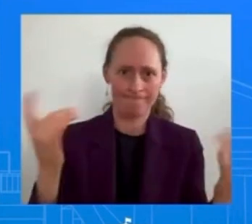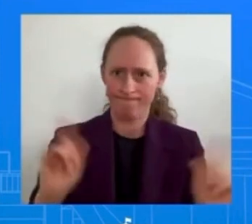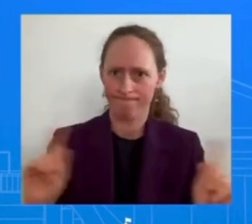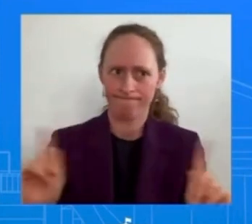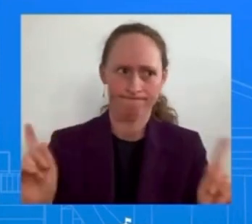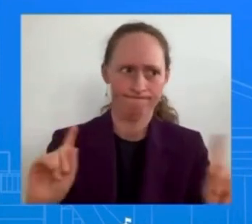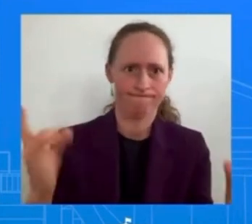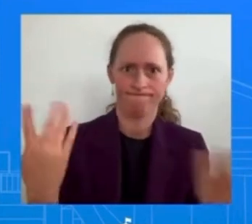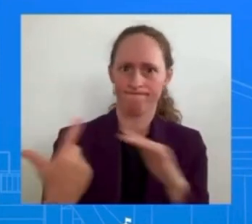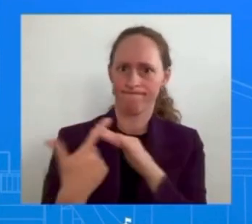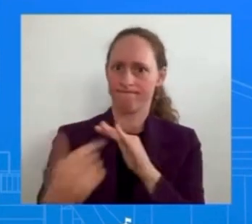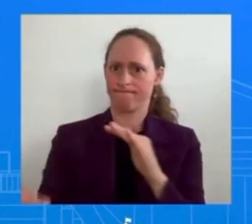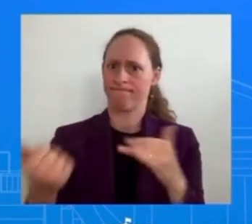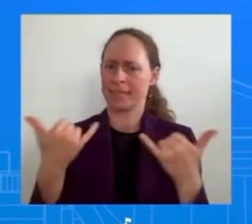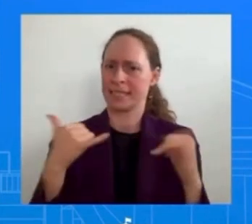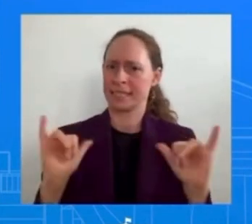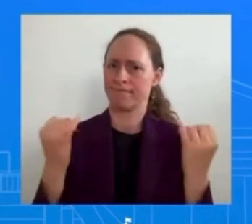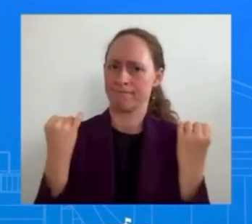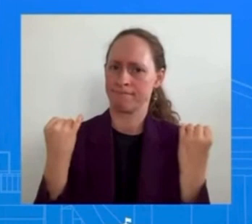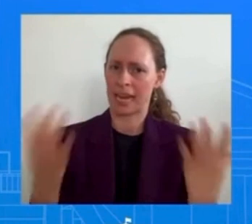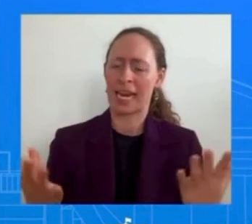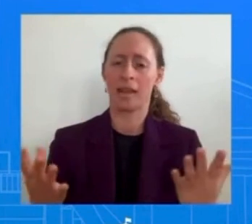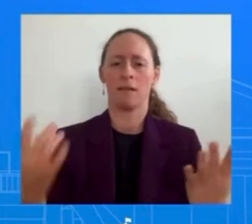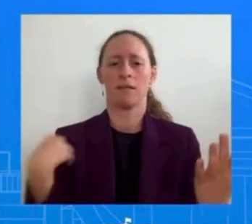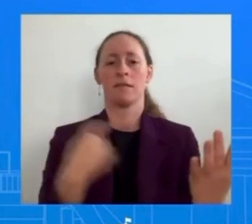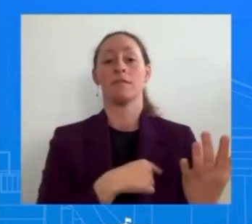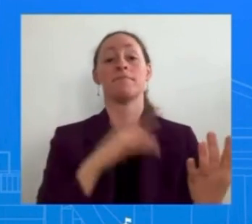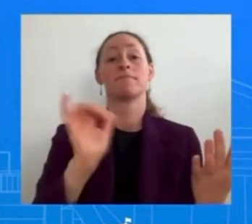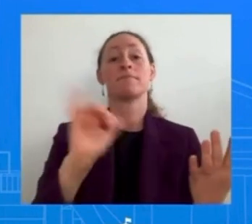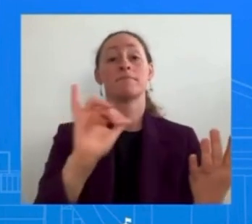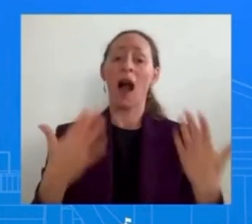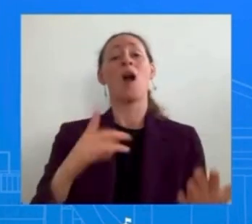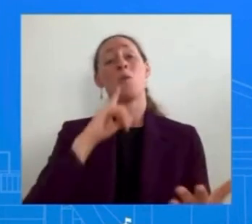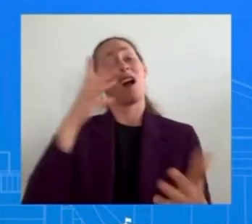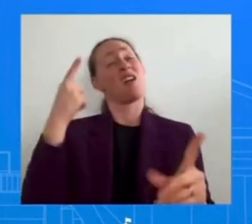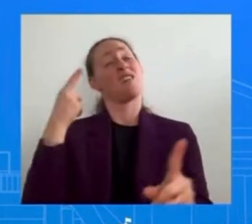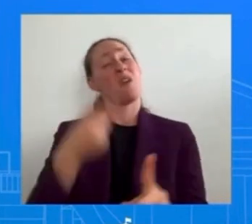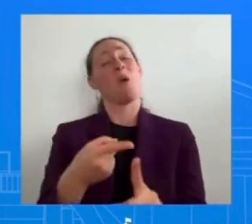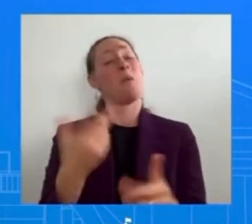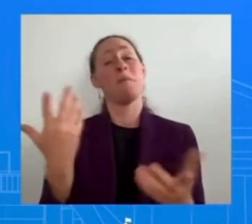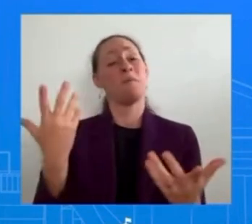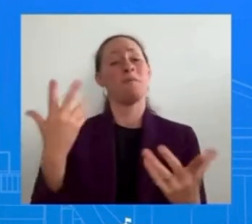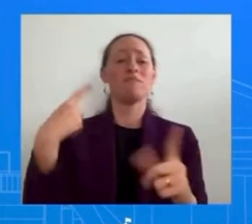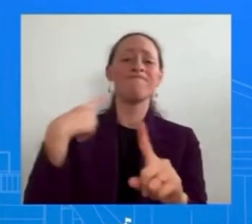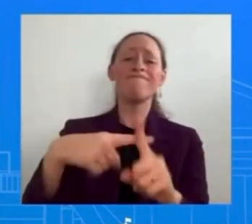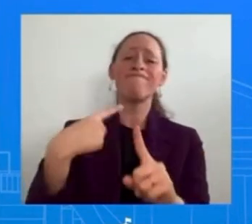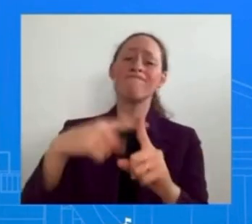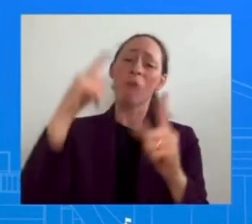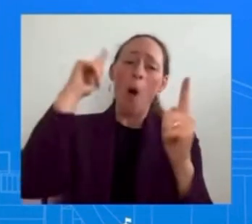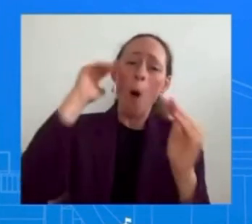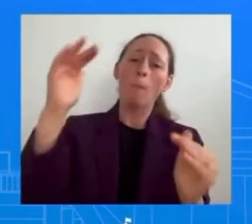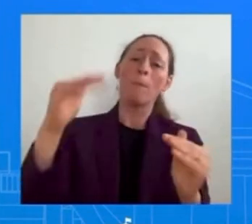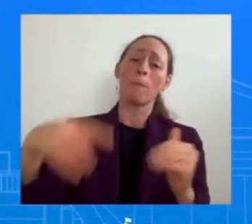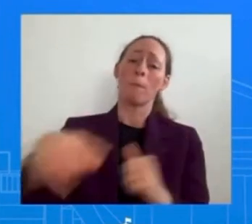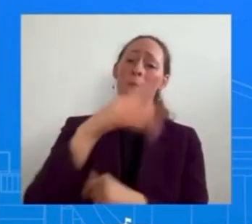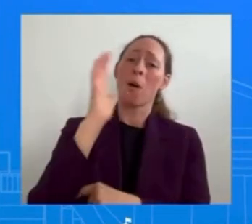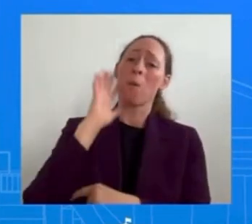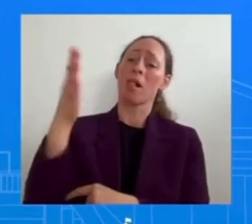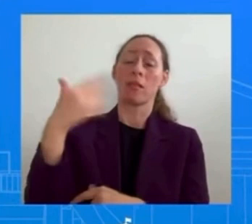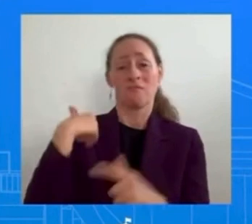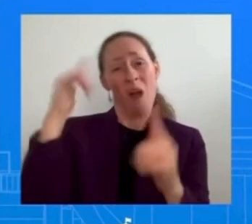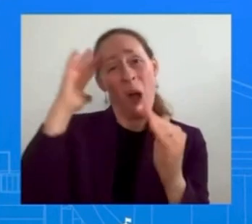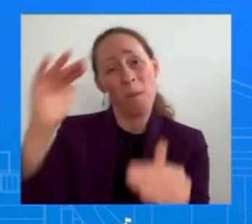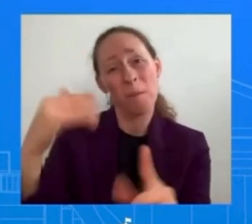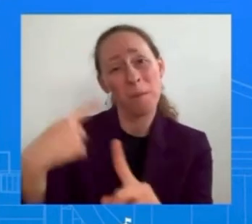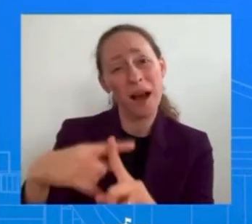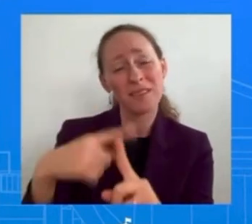state's first lady and talk to survivors and hear their stories. And it's that level of hope. An interesting debate, a very difficult debate, even happening among